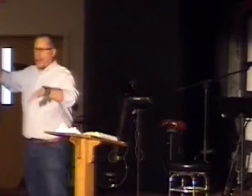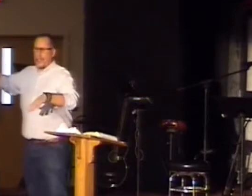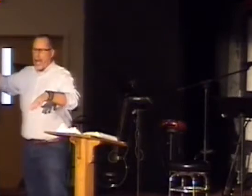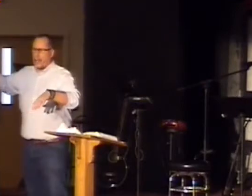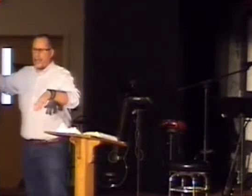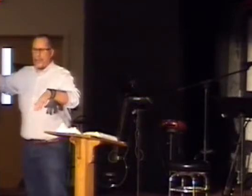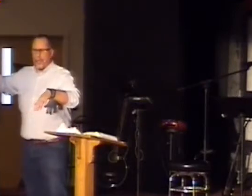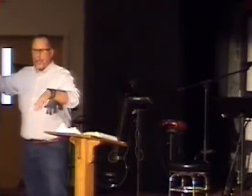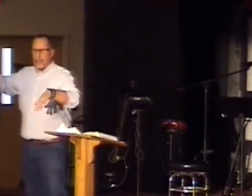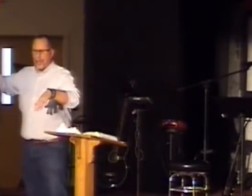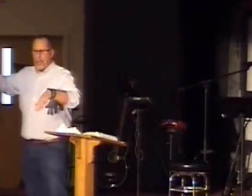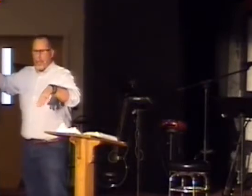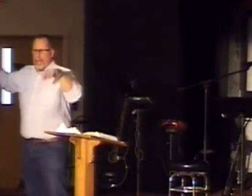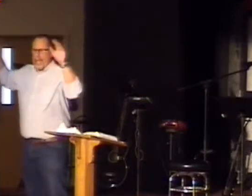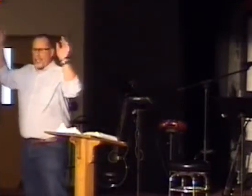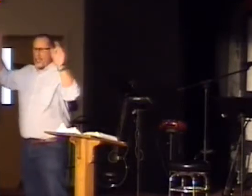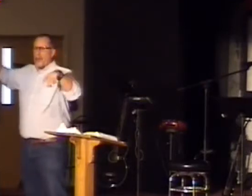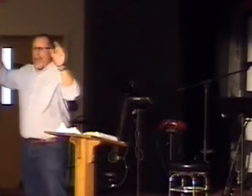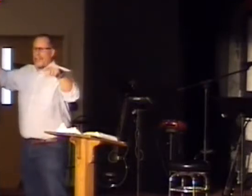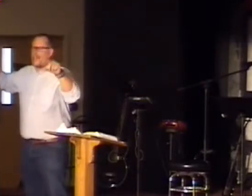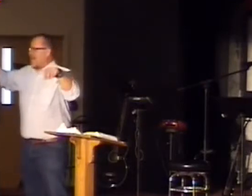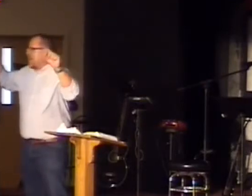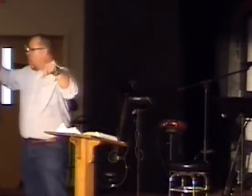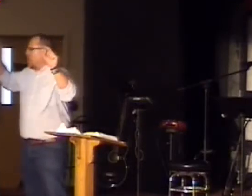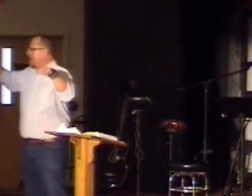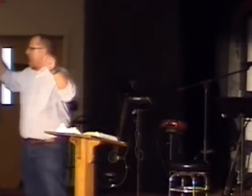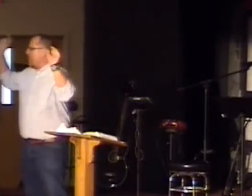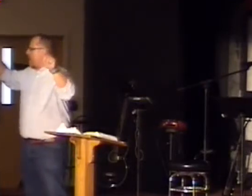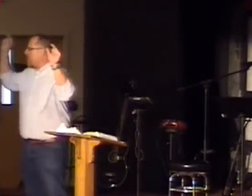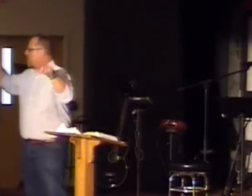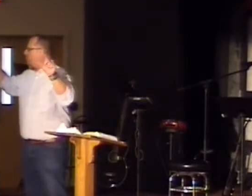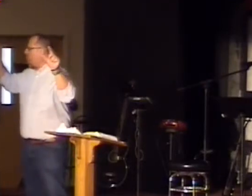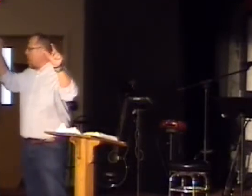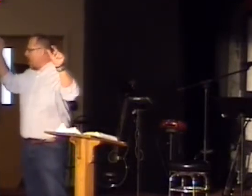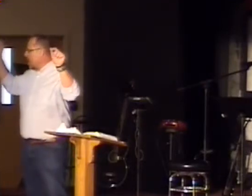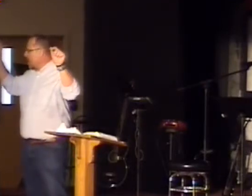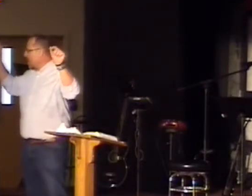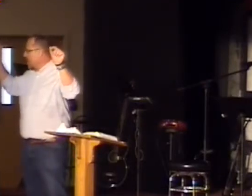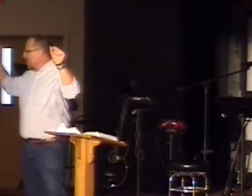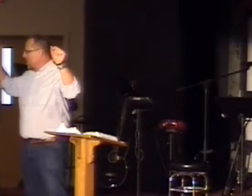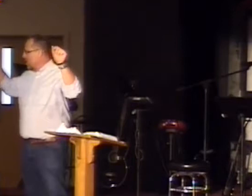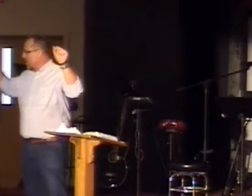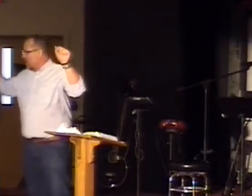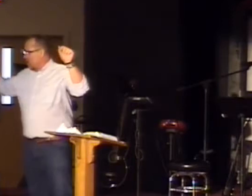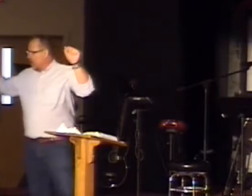which I would challenge you to, is you have to see yourself in the story.